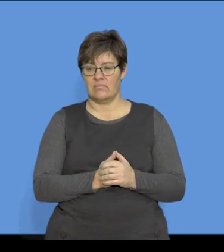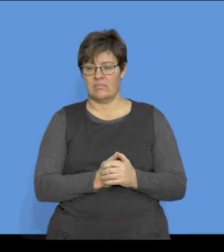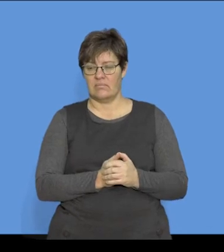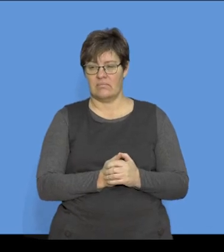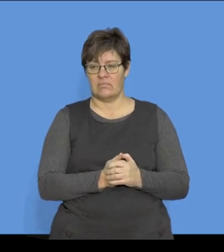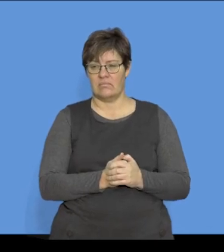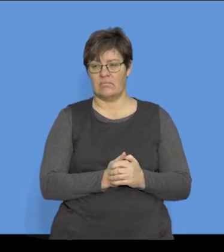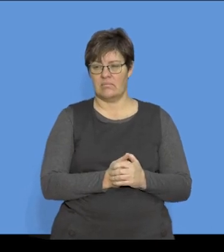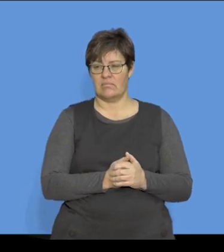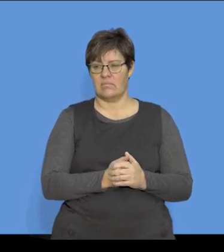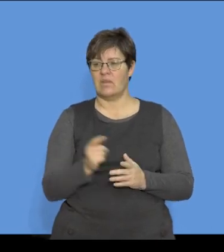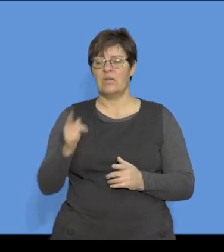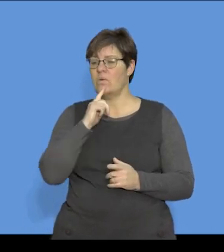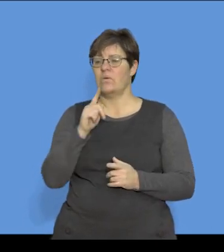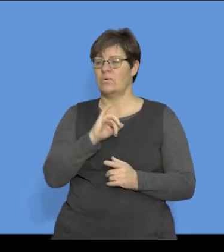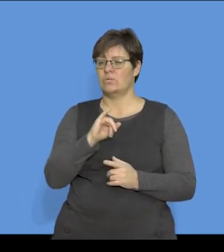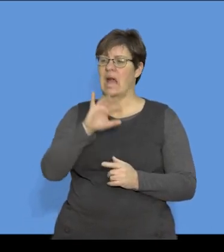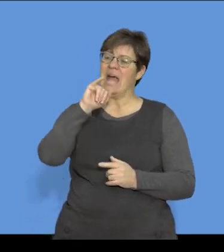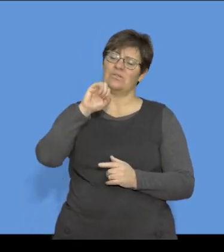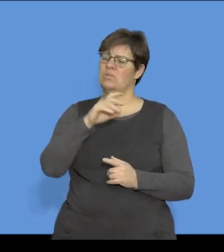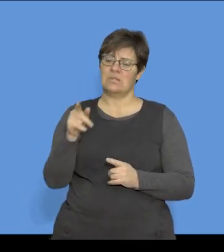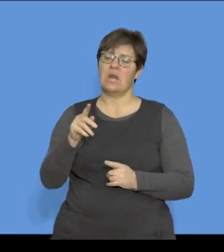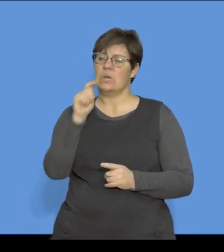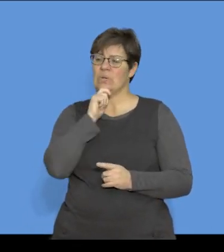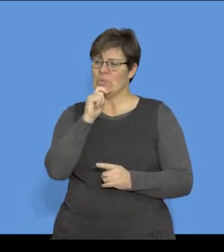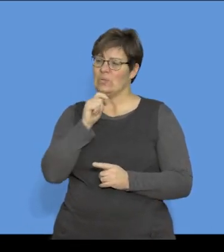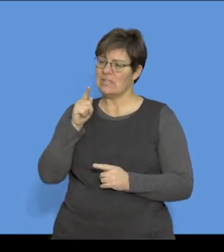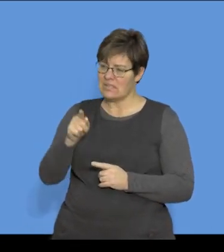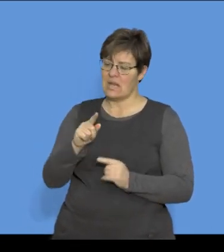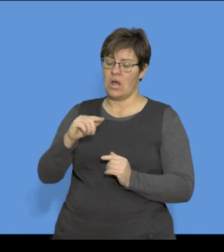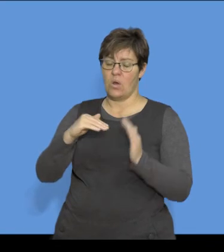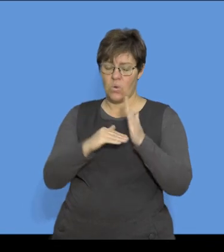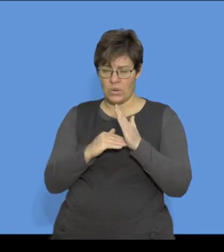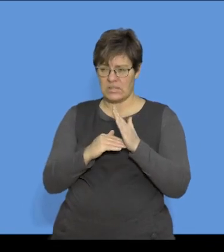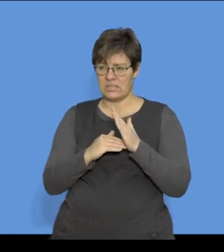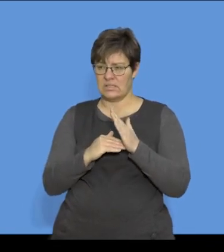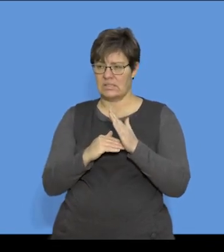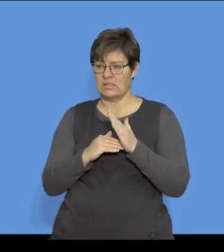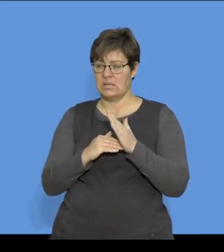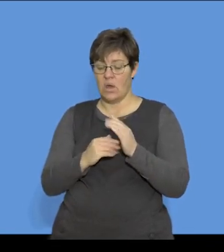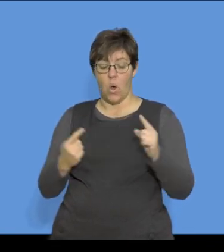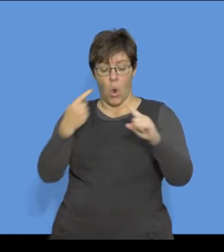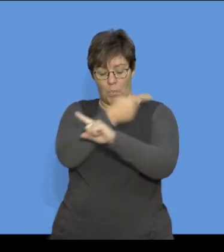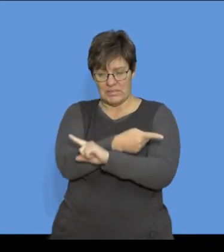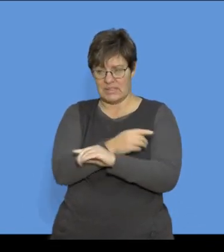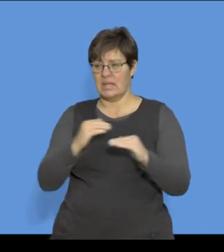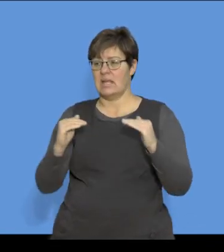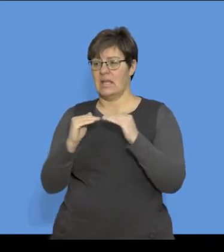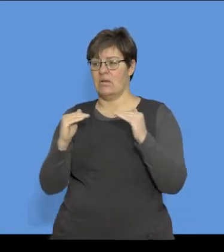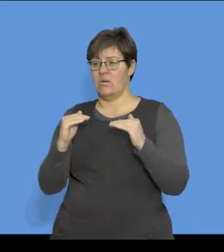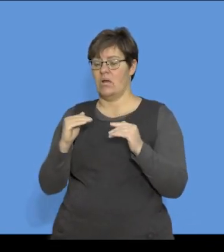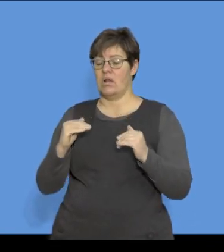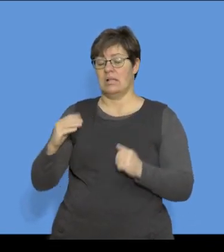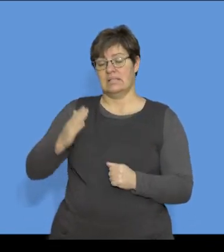But please don't use that particular reason as a reason for a statement. But now, what do I know based on this?